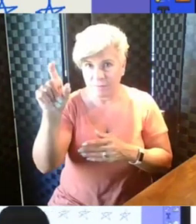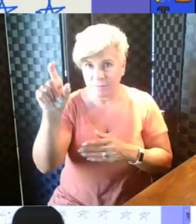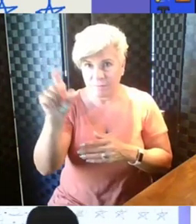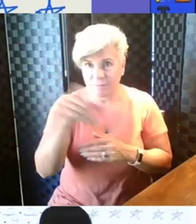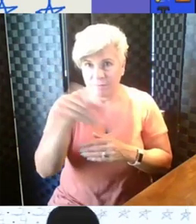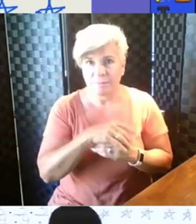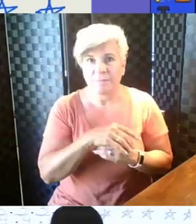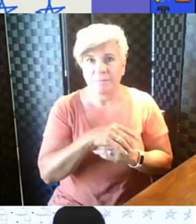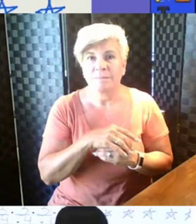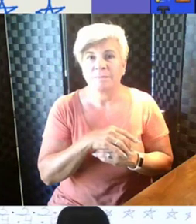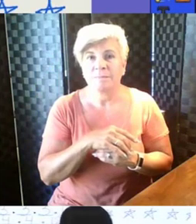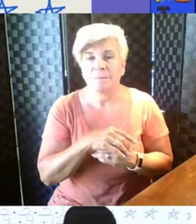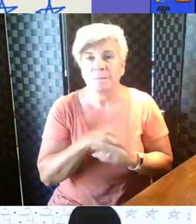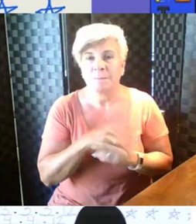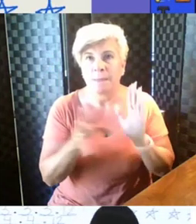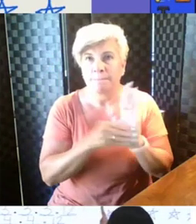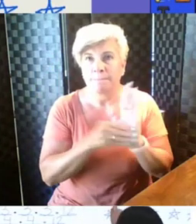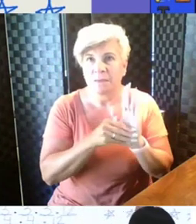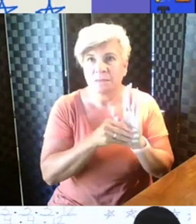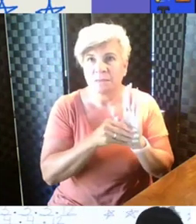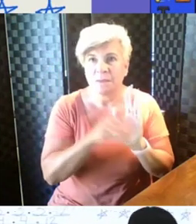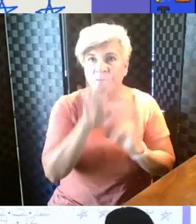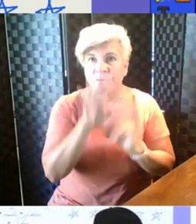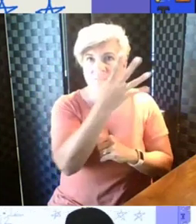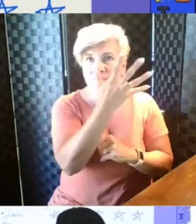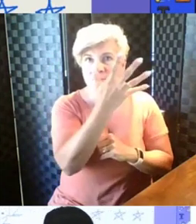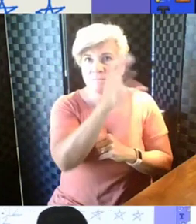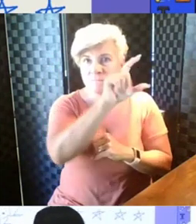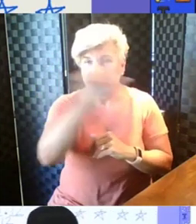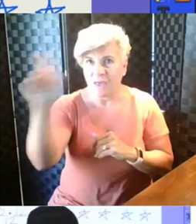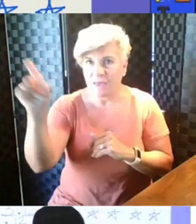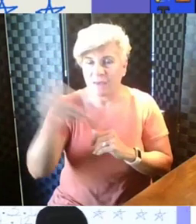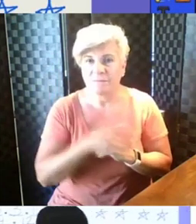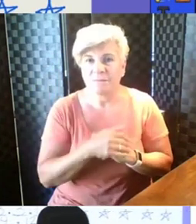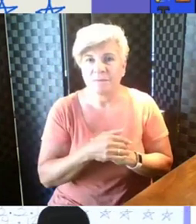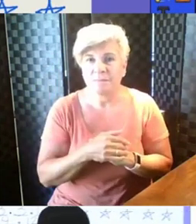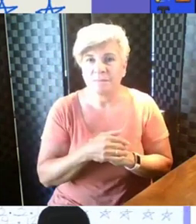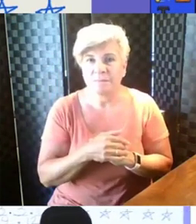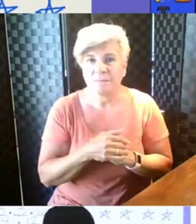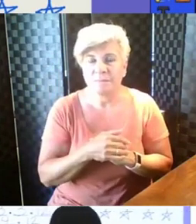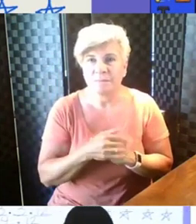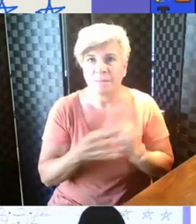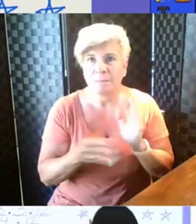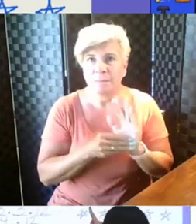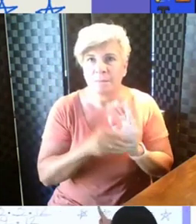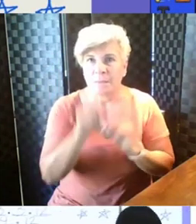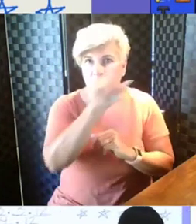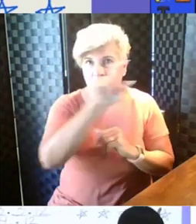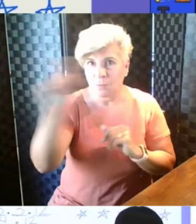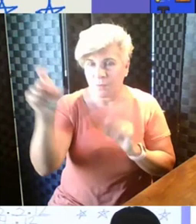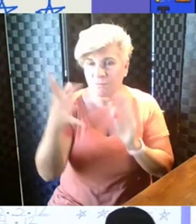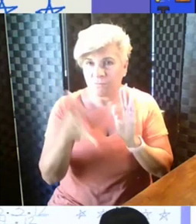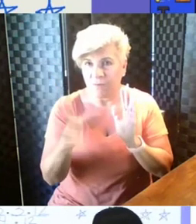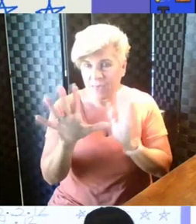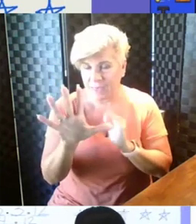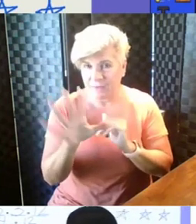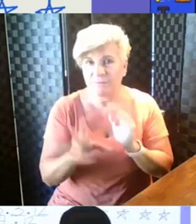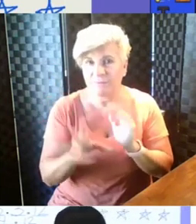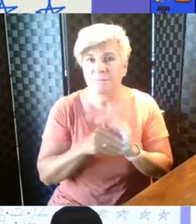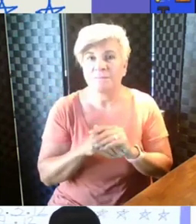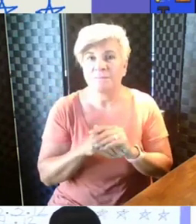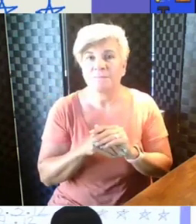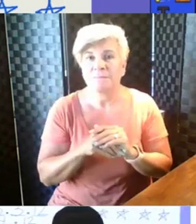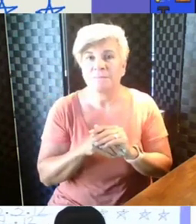plus a row of 5 plus a row of